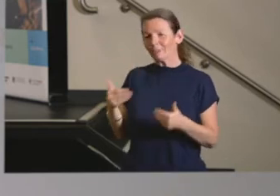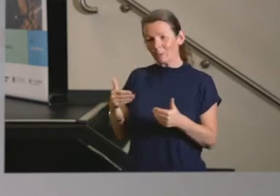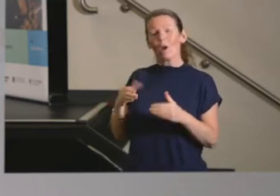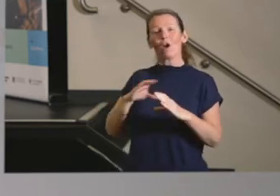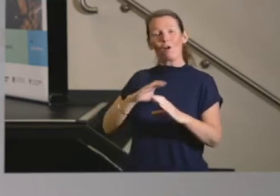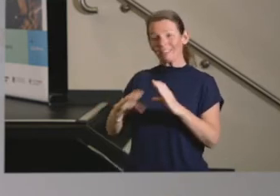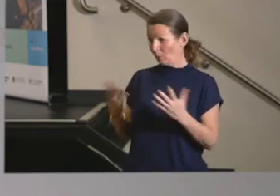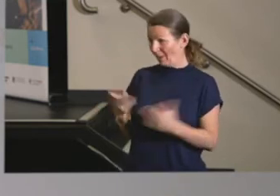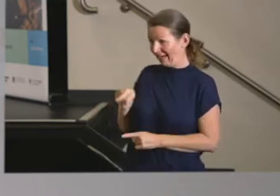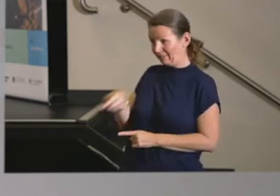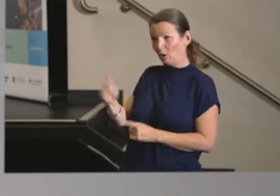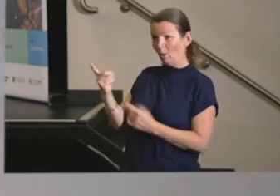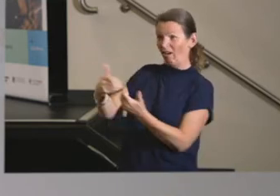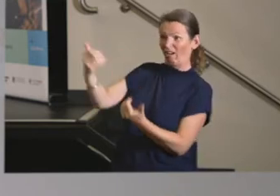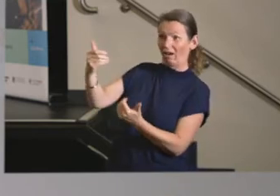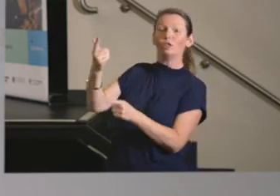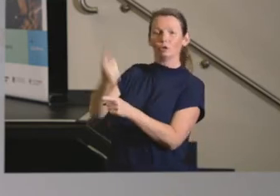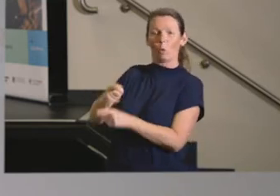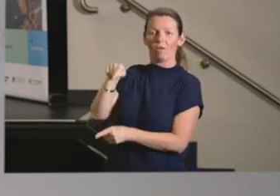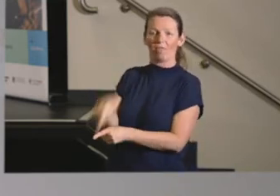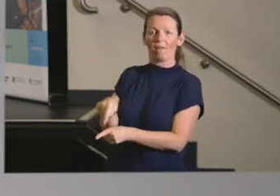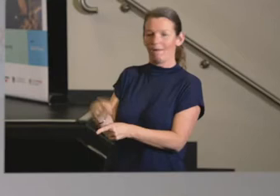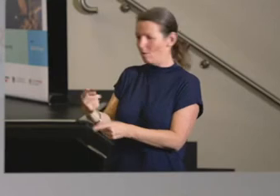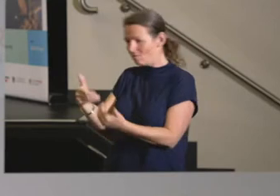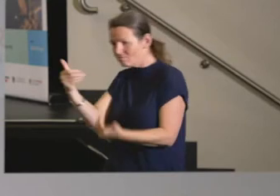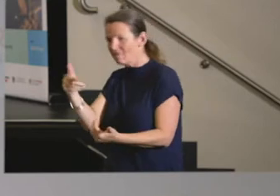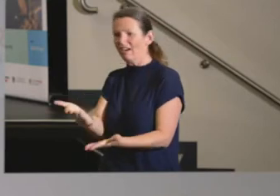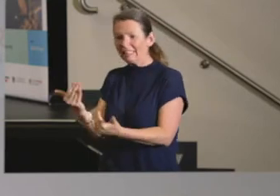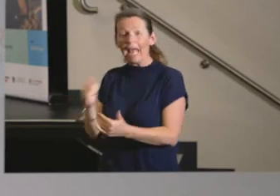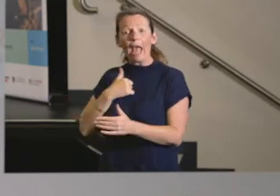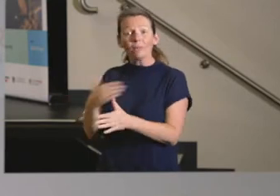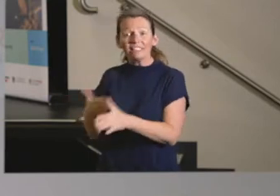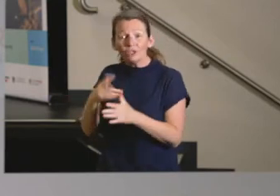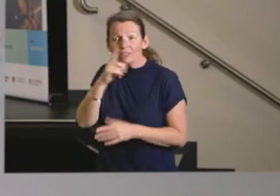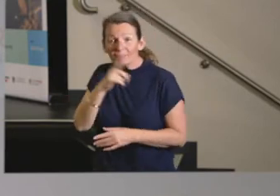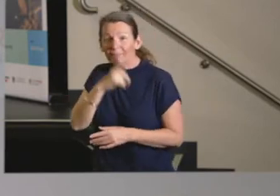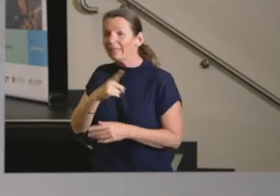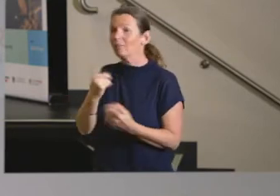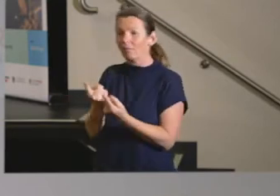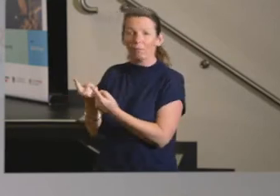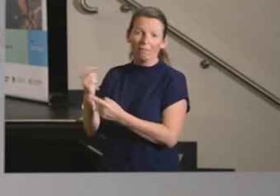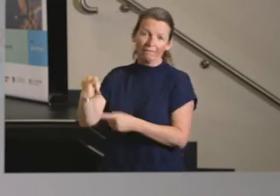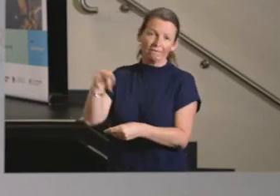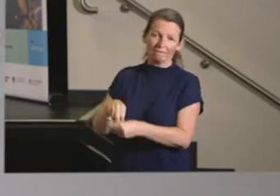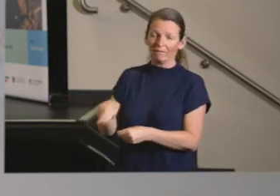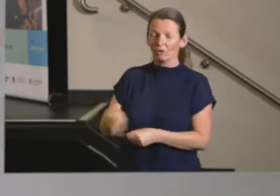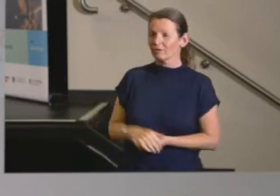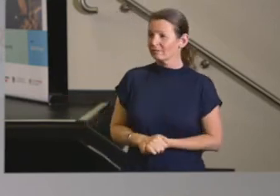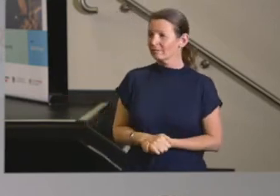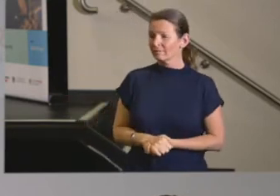exactly where the fragmenting has started, with our First Nations people, with our Indigenous people, especially in this Australian context.